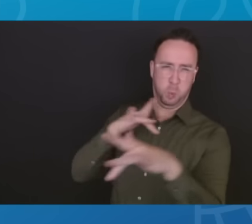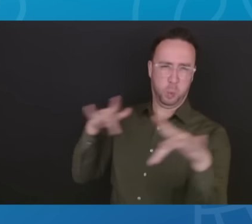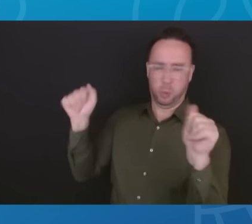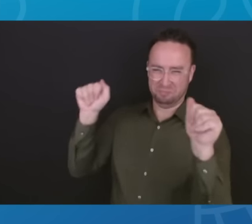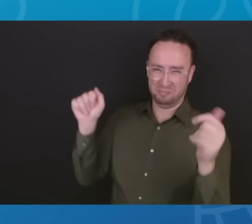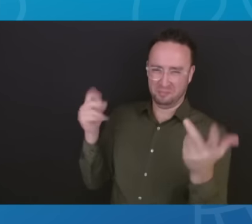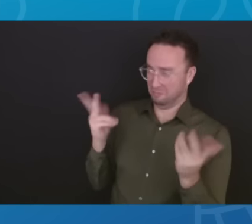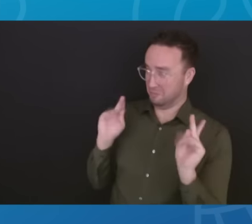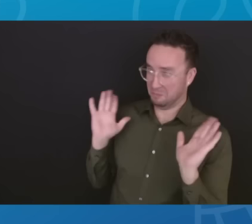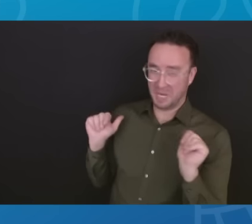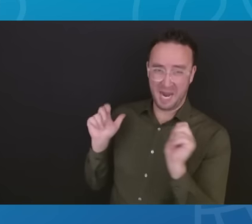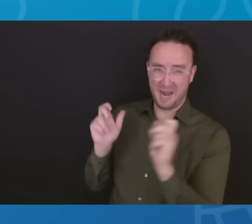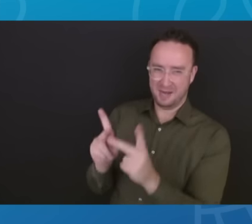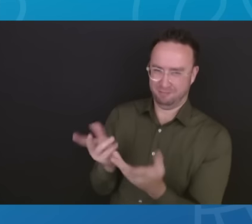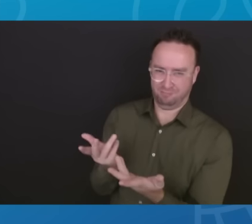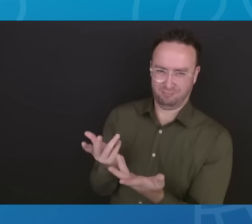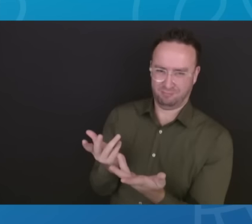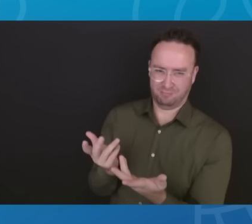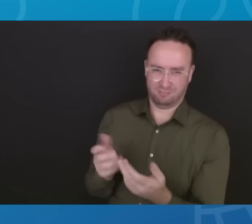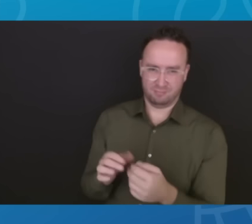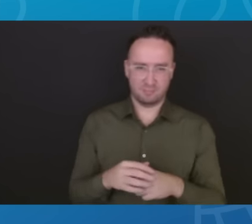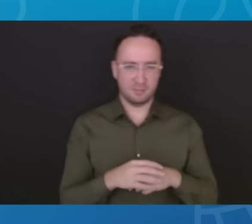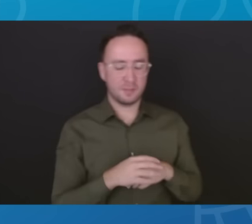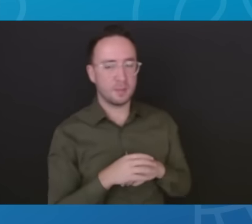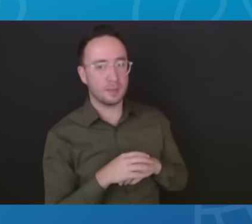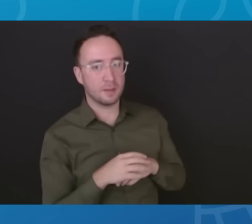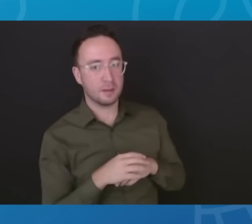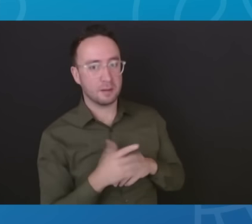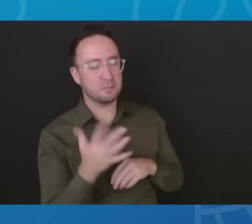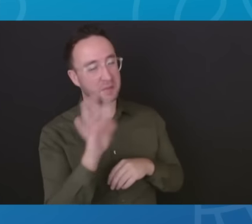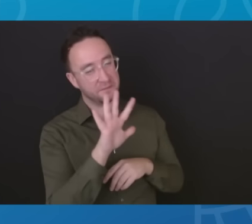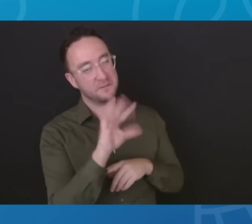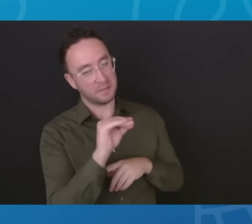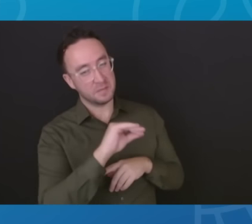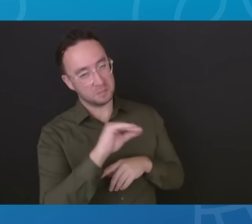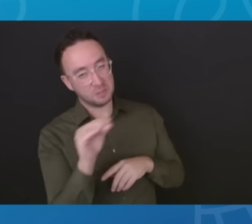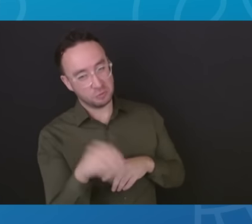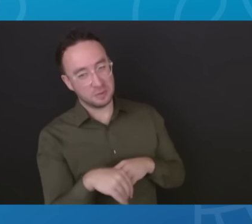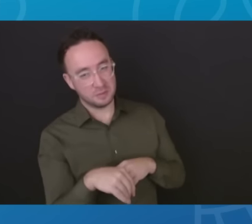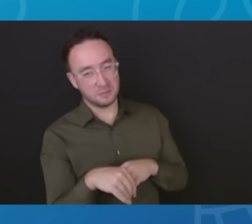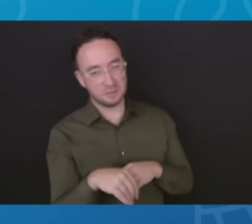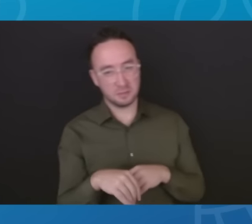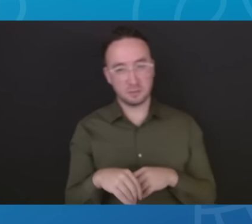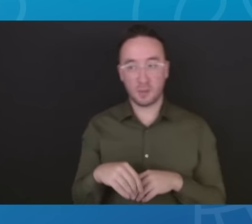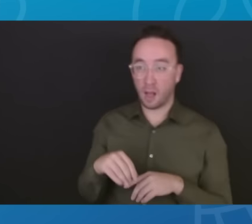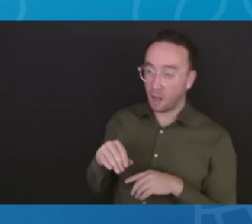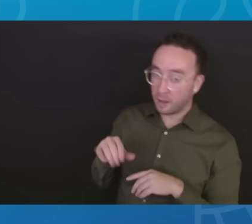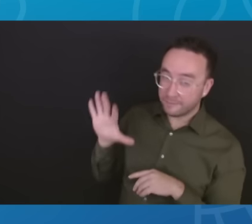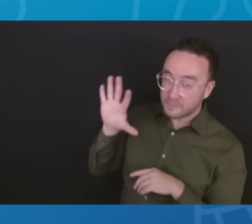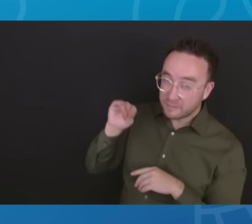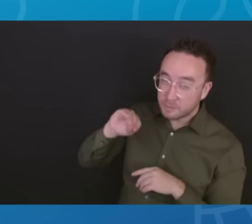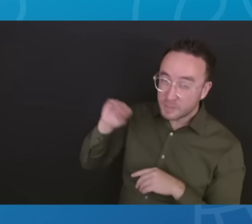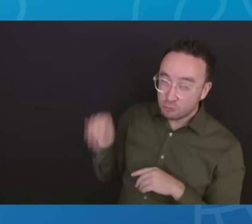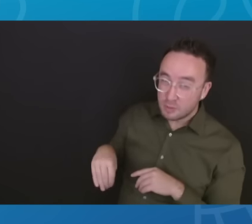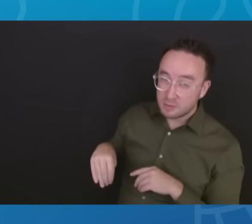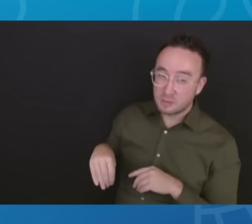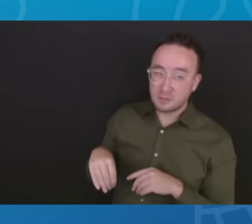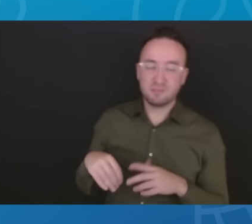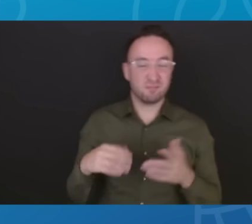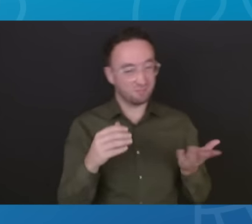half the buildings 50%. In Gaza have been destroyed or damaged. There are other buildings, obviously, that remain. And we want to see people be able to return to their